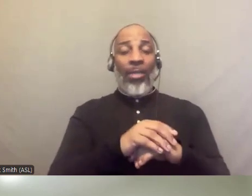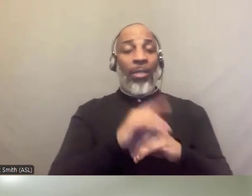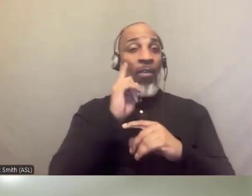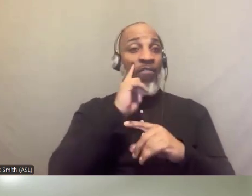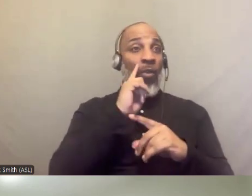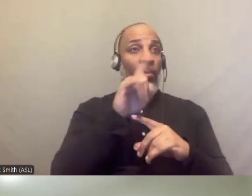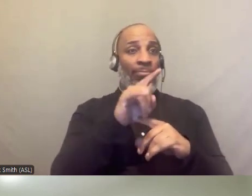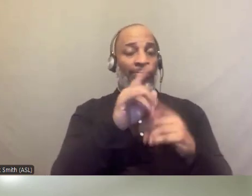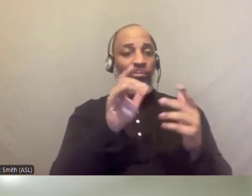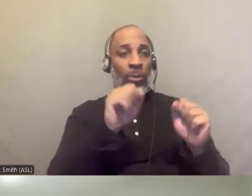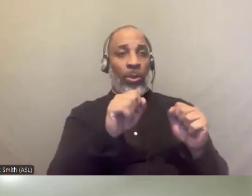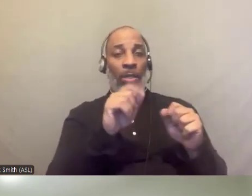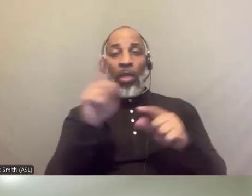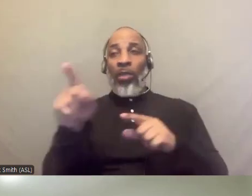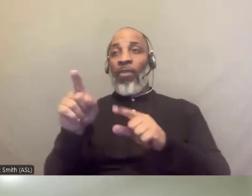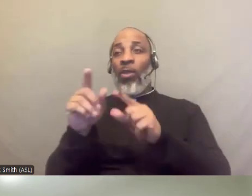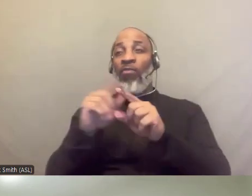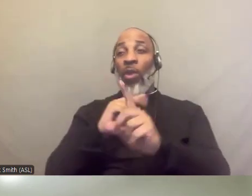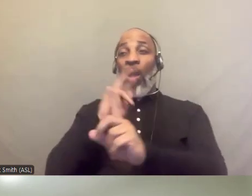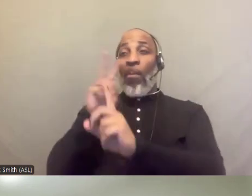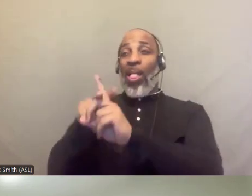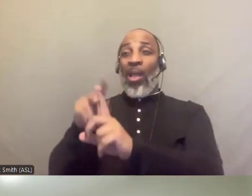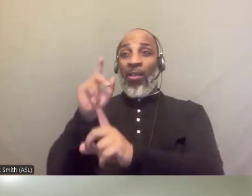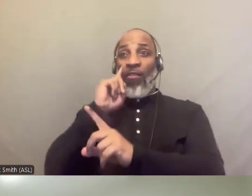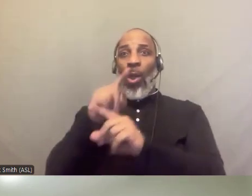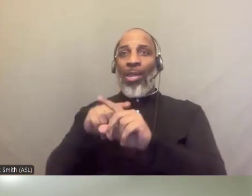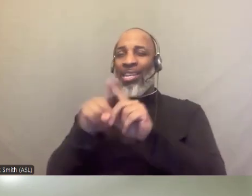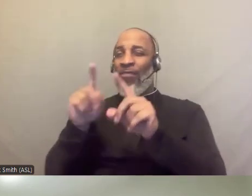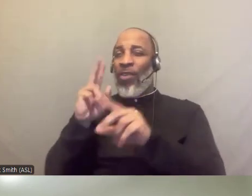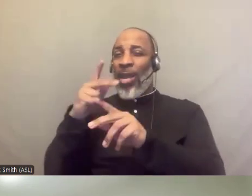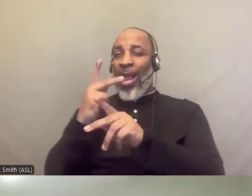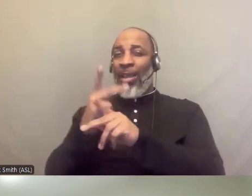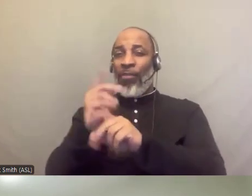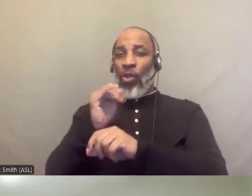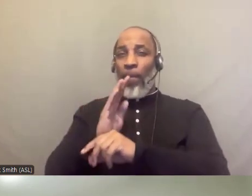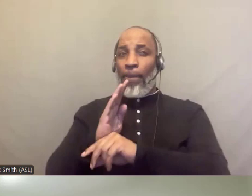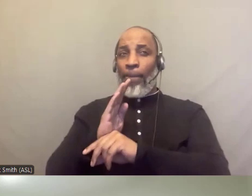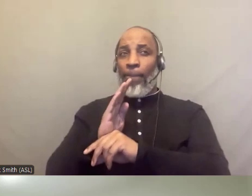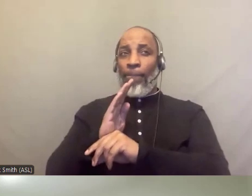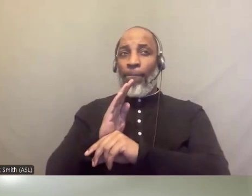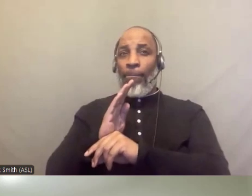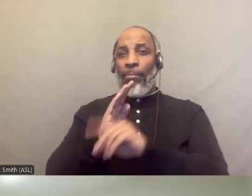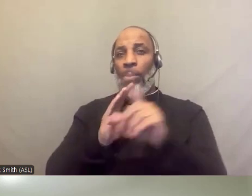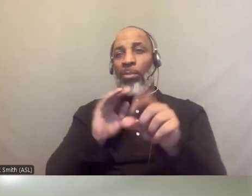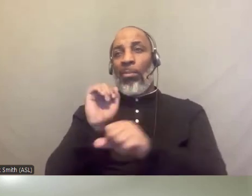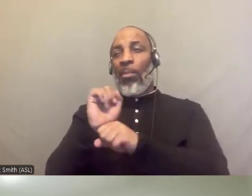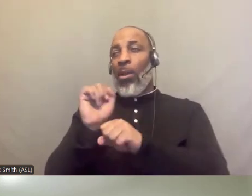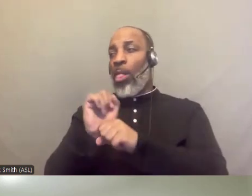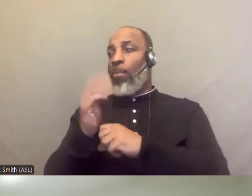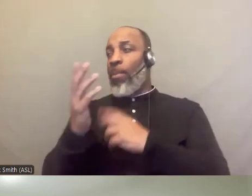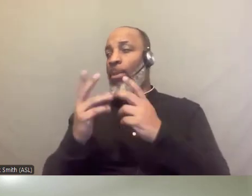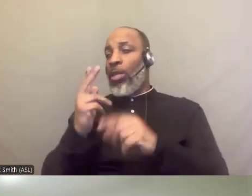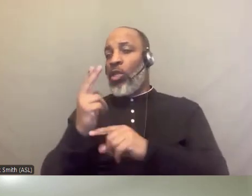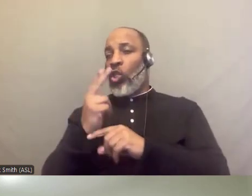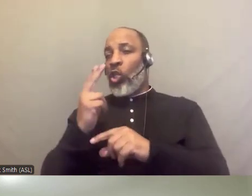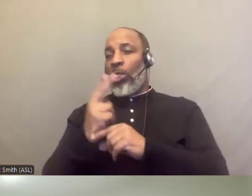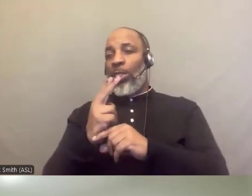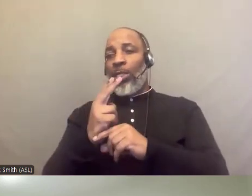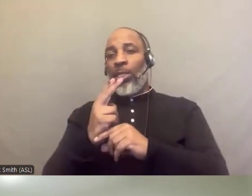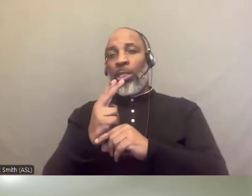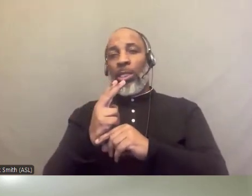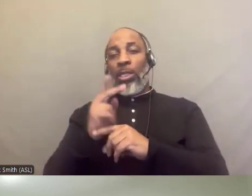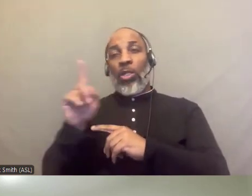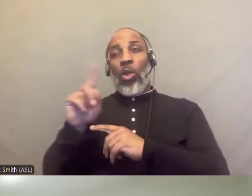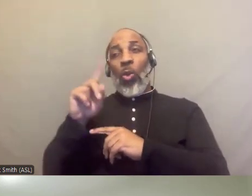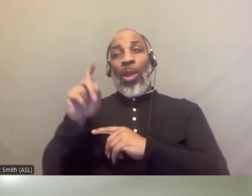Um, if you were applying for a different type of position and the employer might be using this